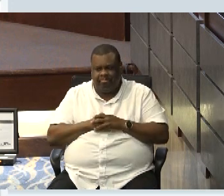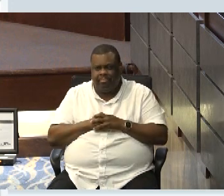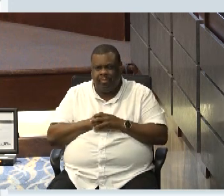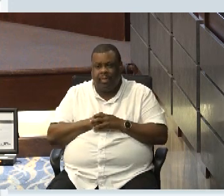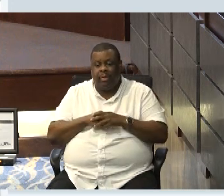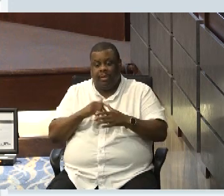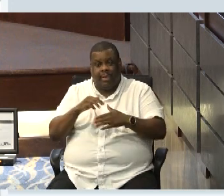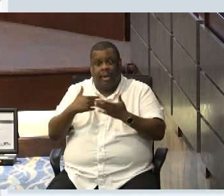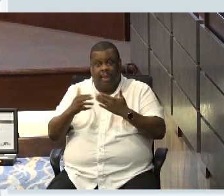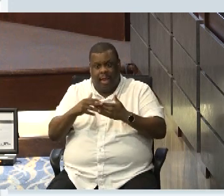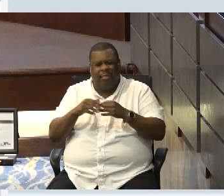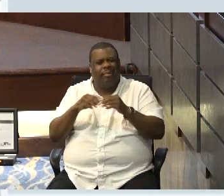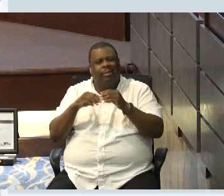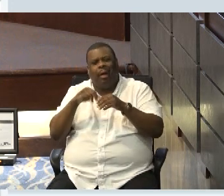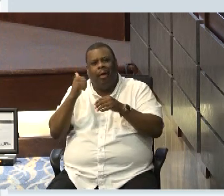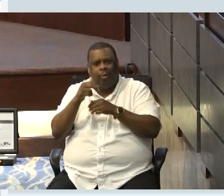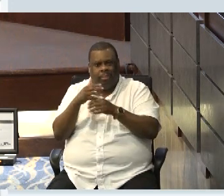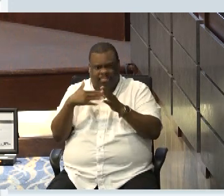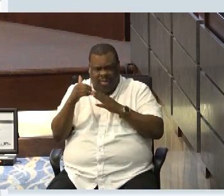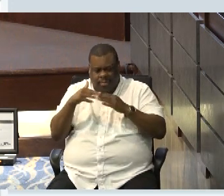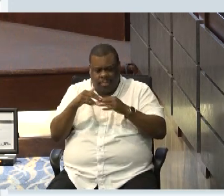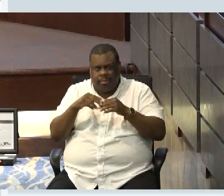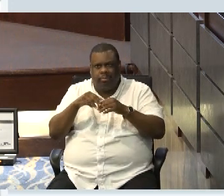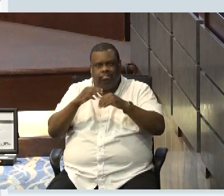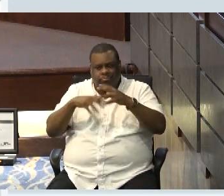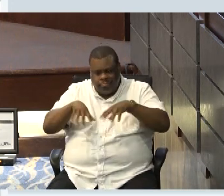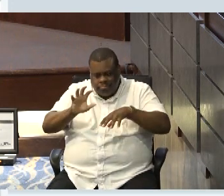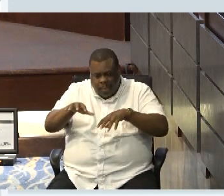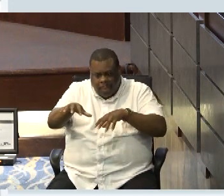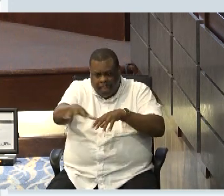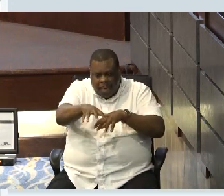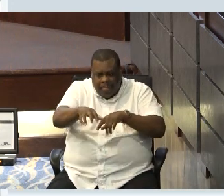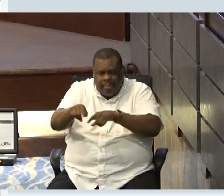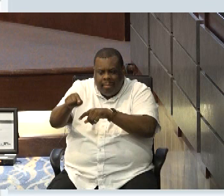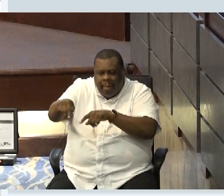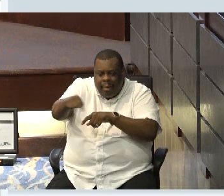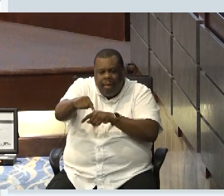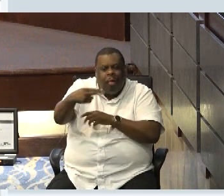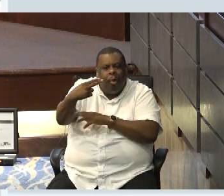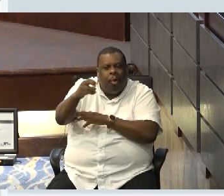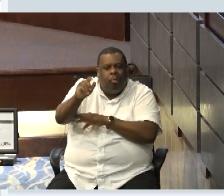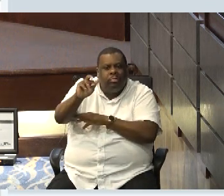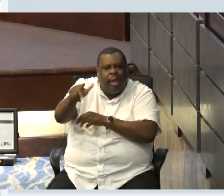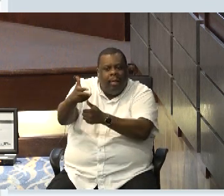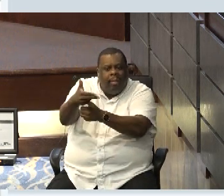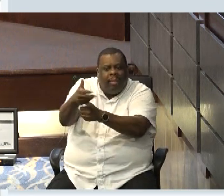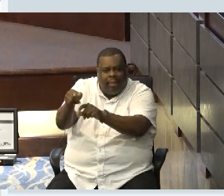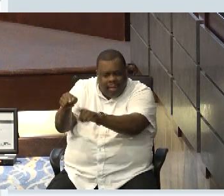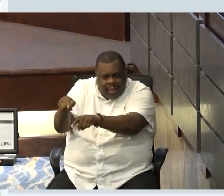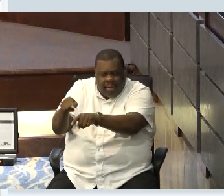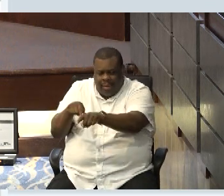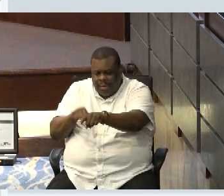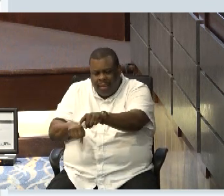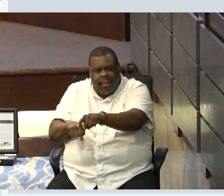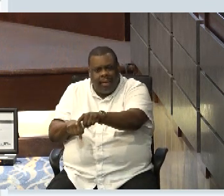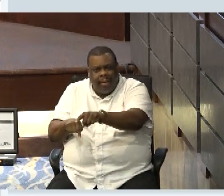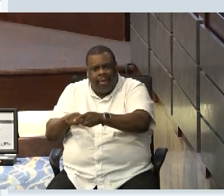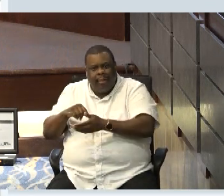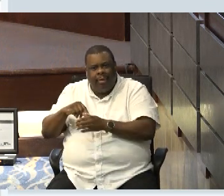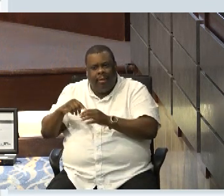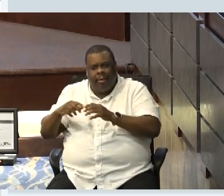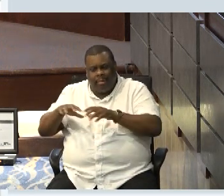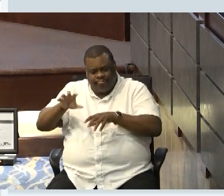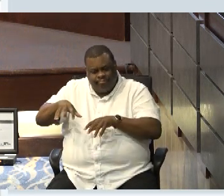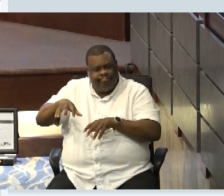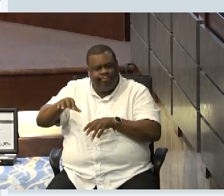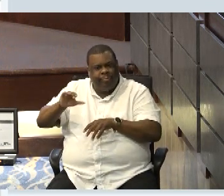were built decades ago. And incrementally, those might have been big improvements and wise moves